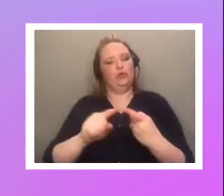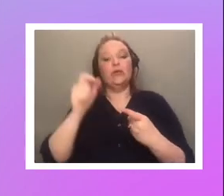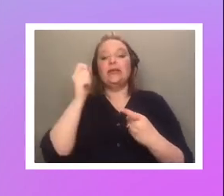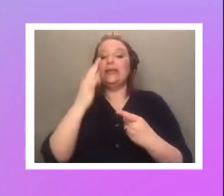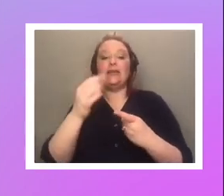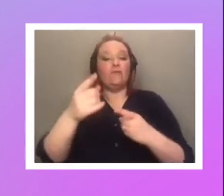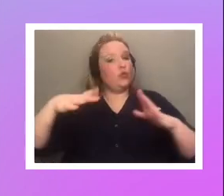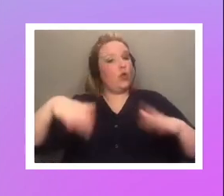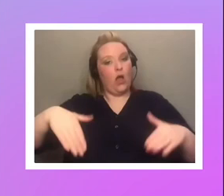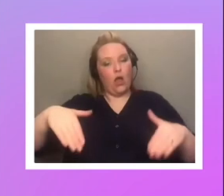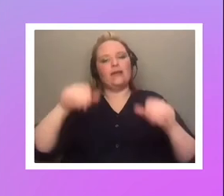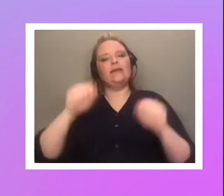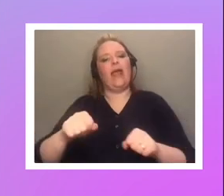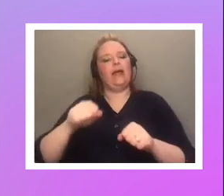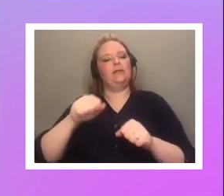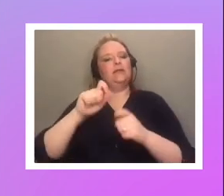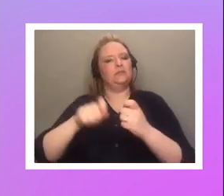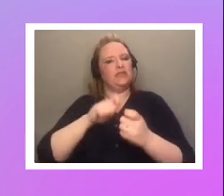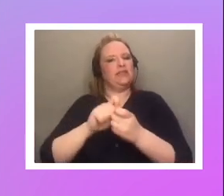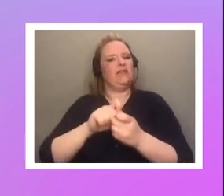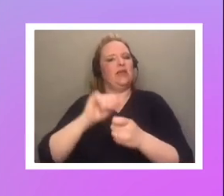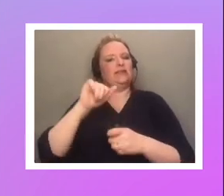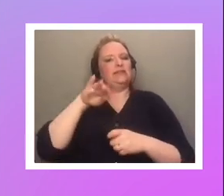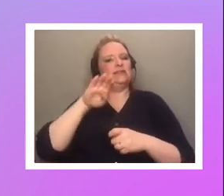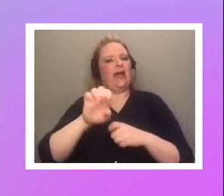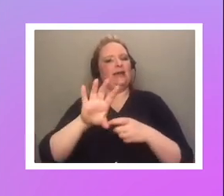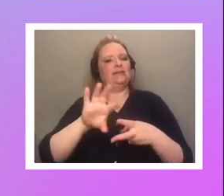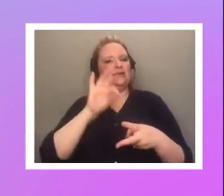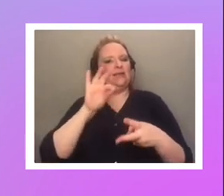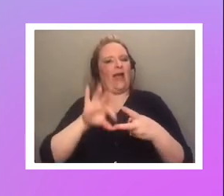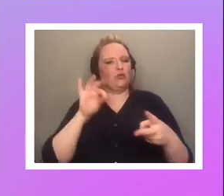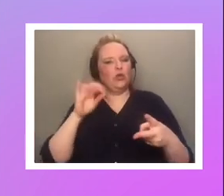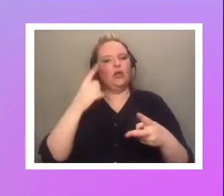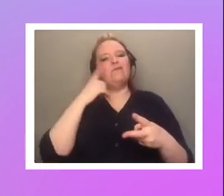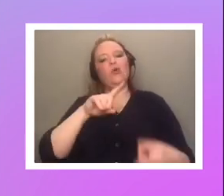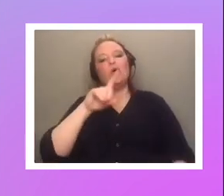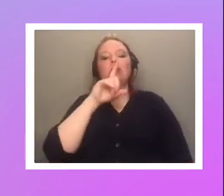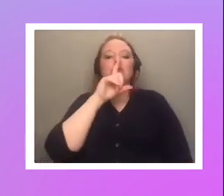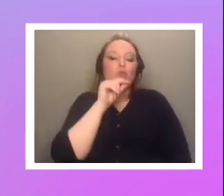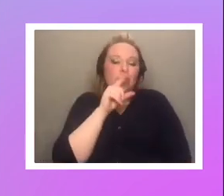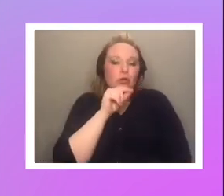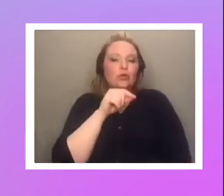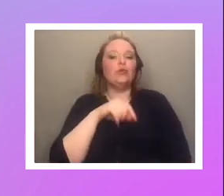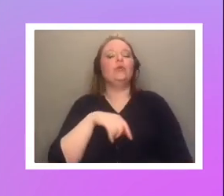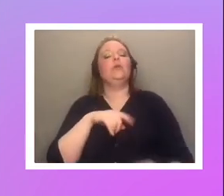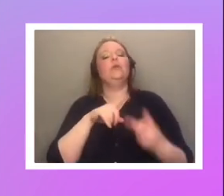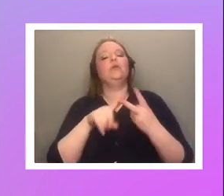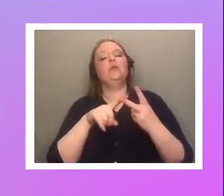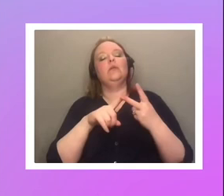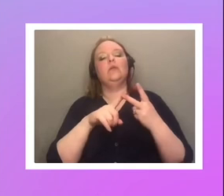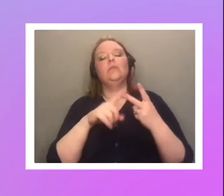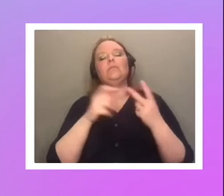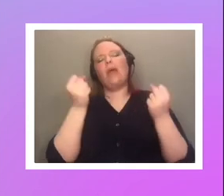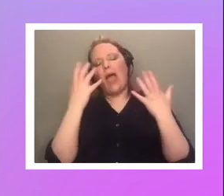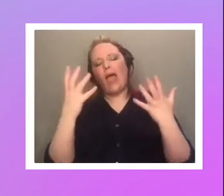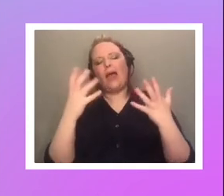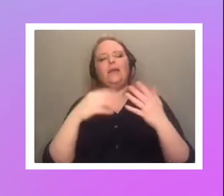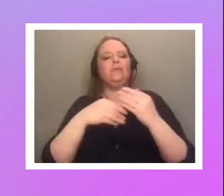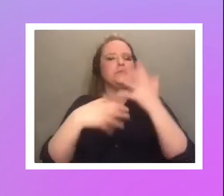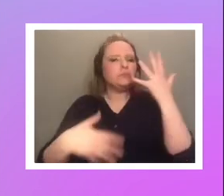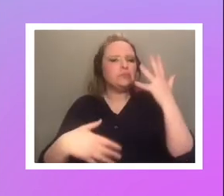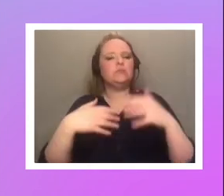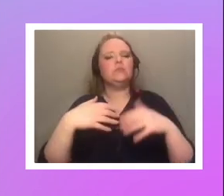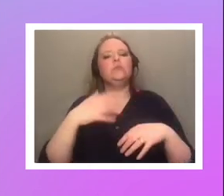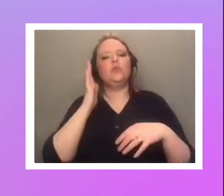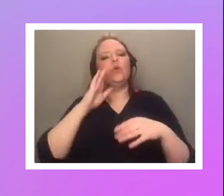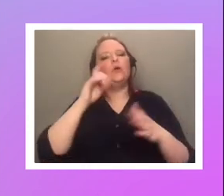haven't, you can make a site-specific selection here. So we have them in things like Twitter. We have these settings in so many places. You'll